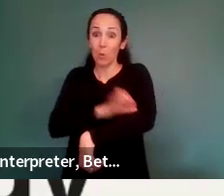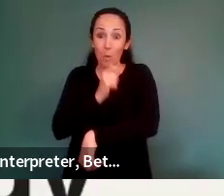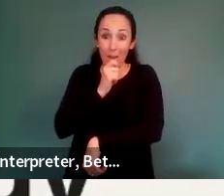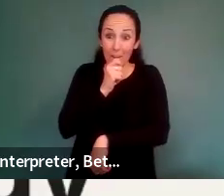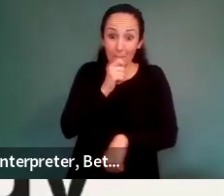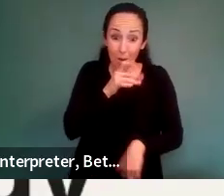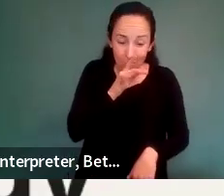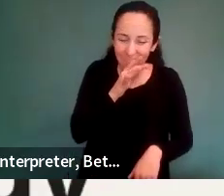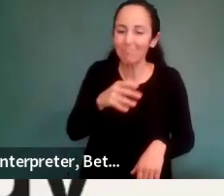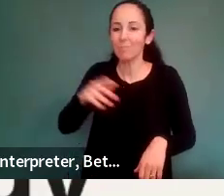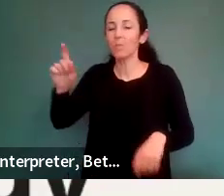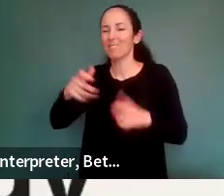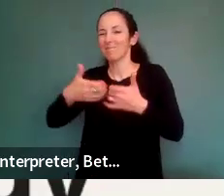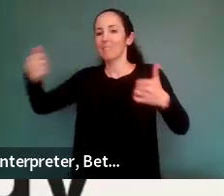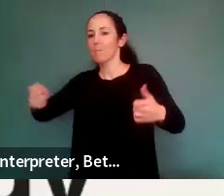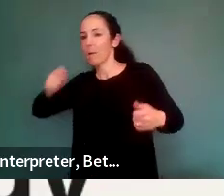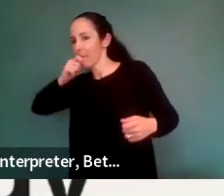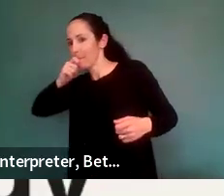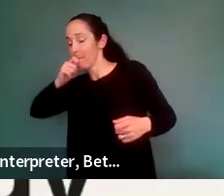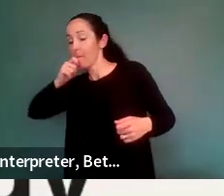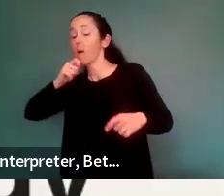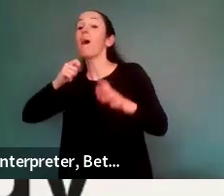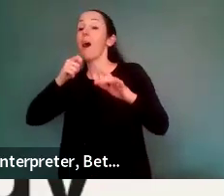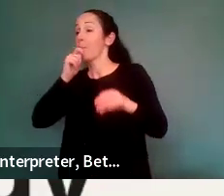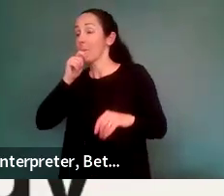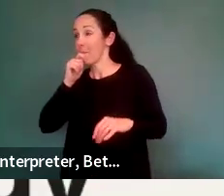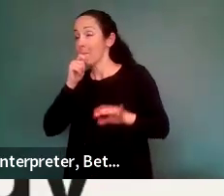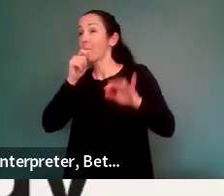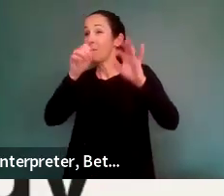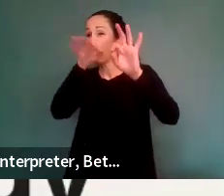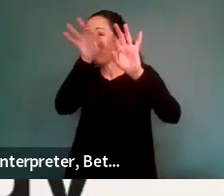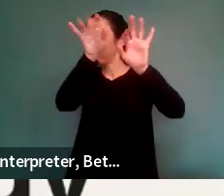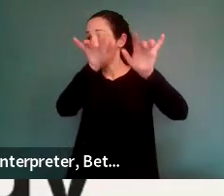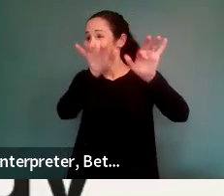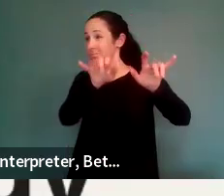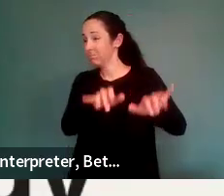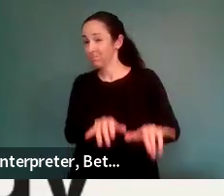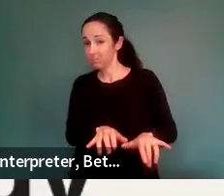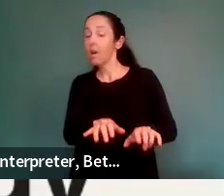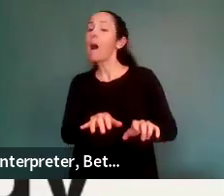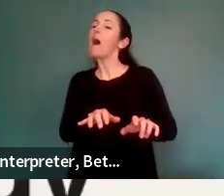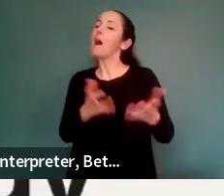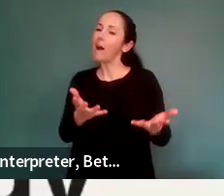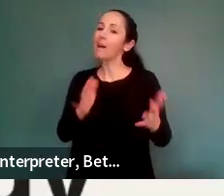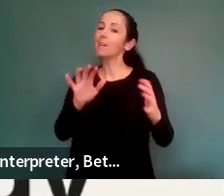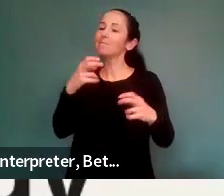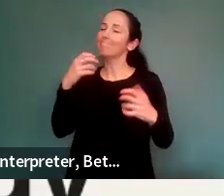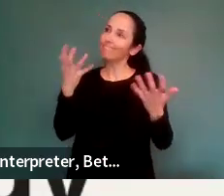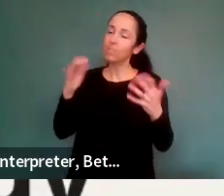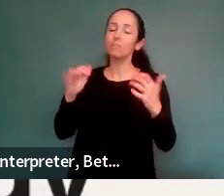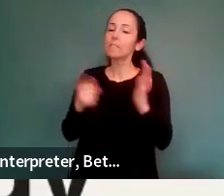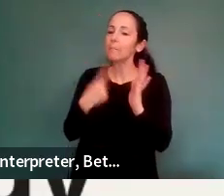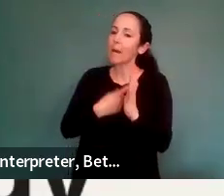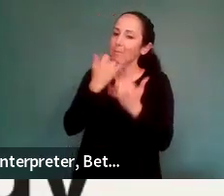becomes the editing, revising the document when it doesn't recognize or when there's mistakes